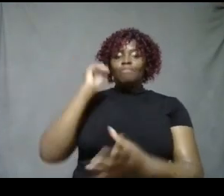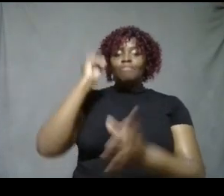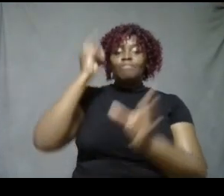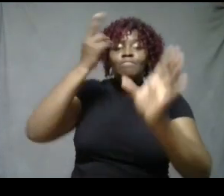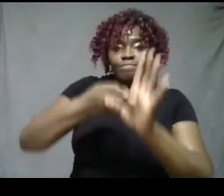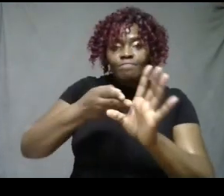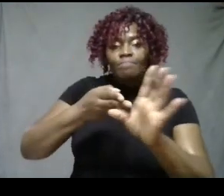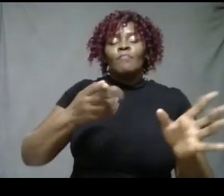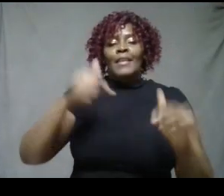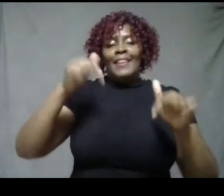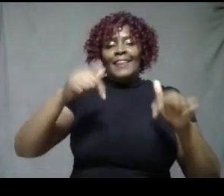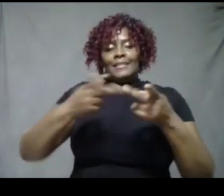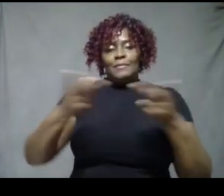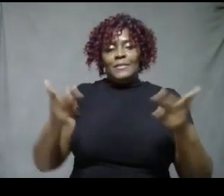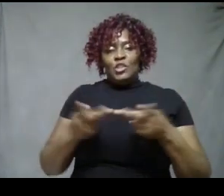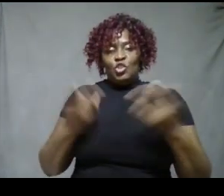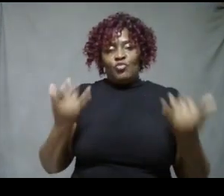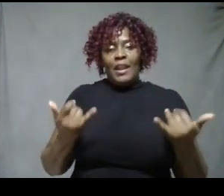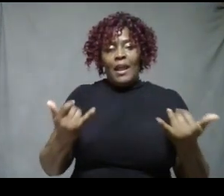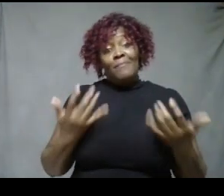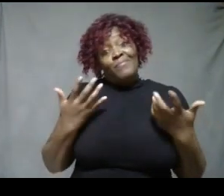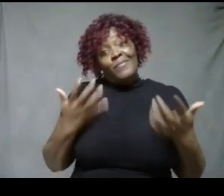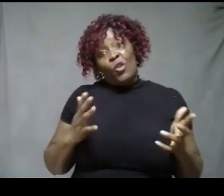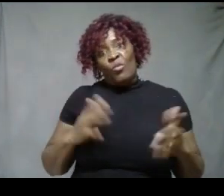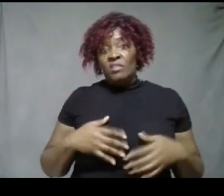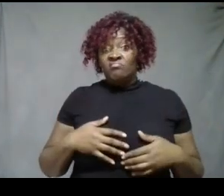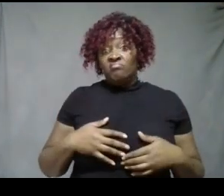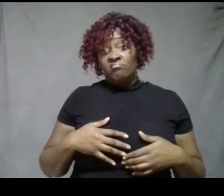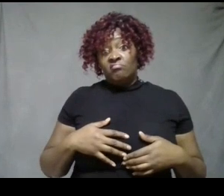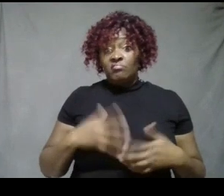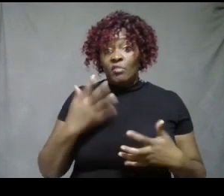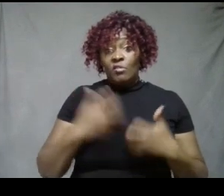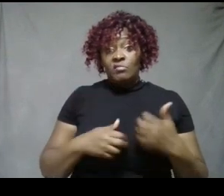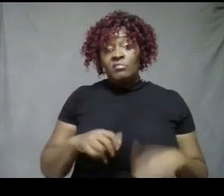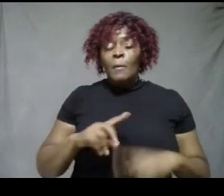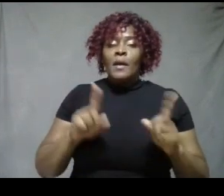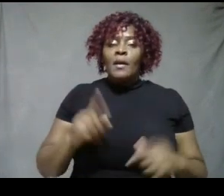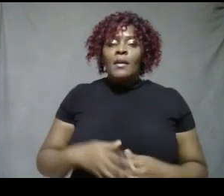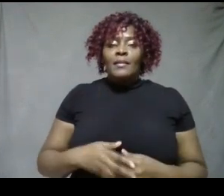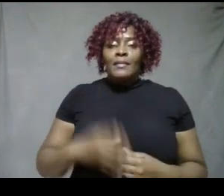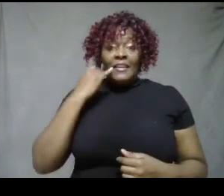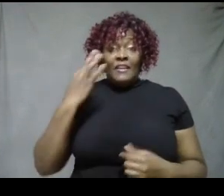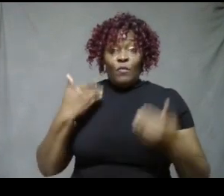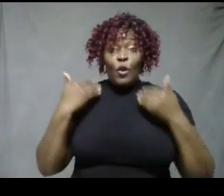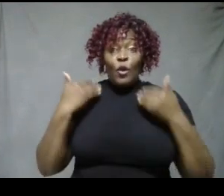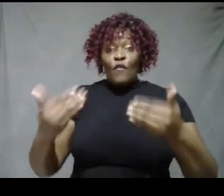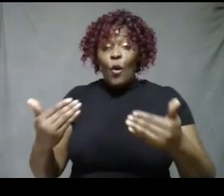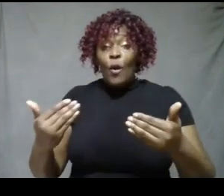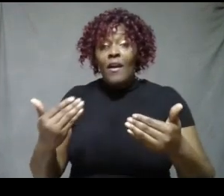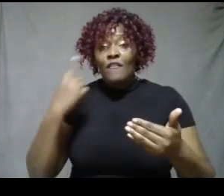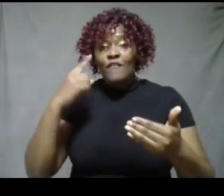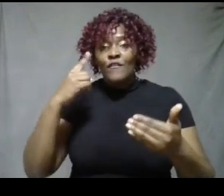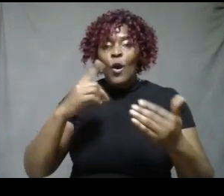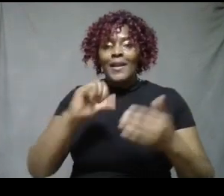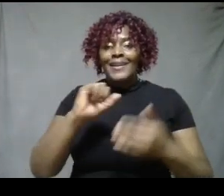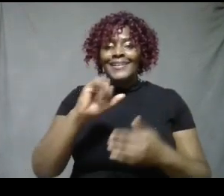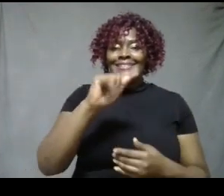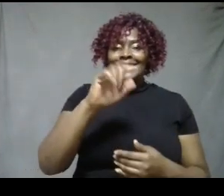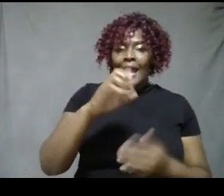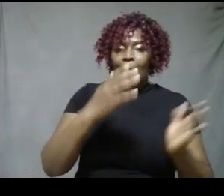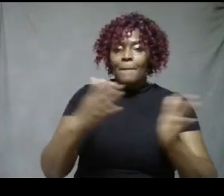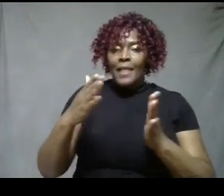And I don't want to be brash, but you know, if we move forward, when it comes to site plan approval